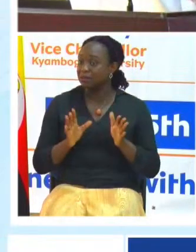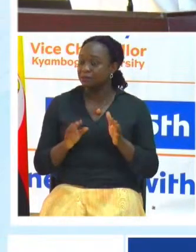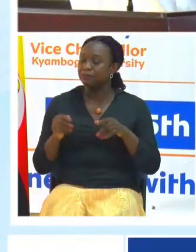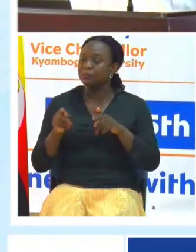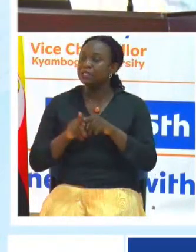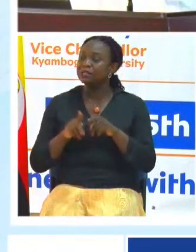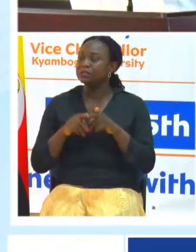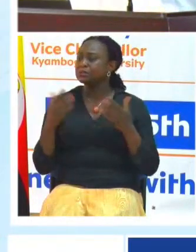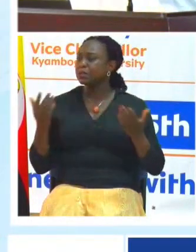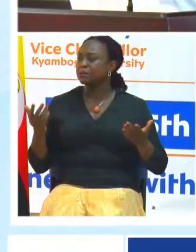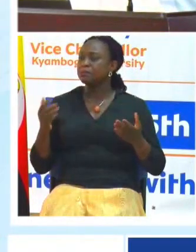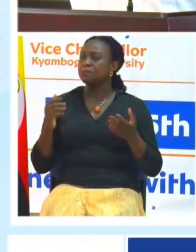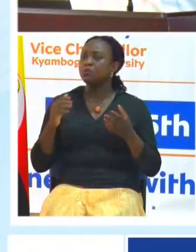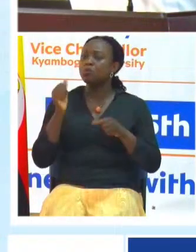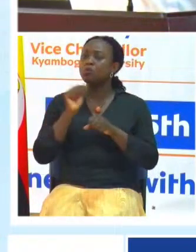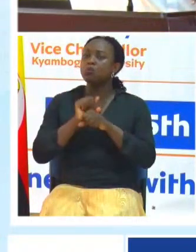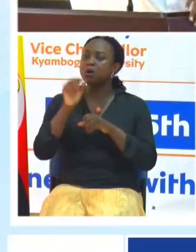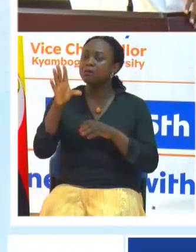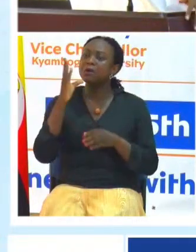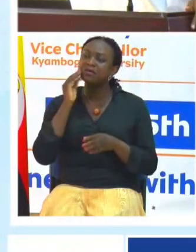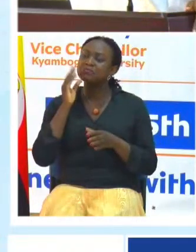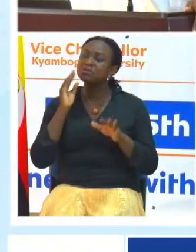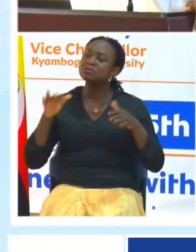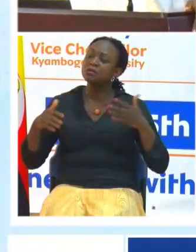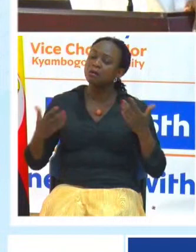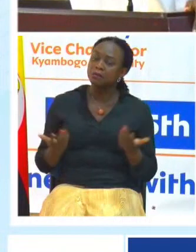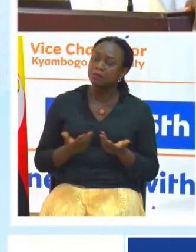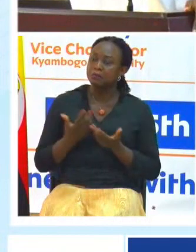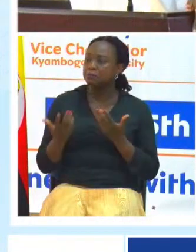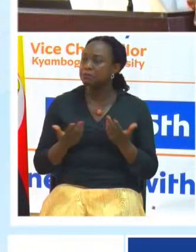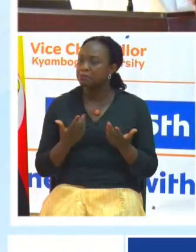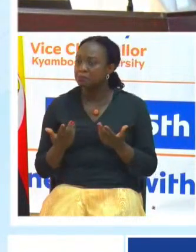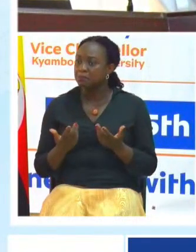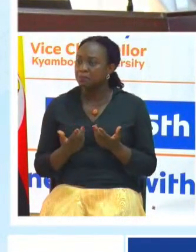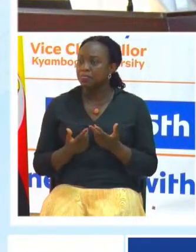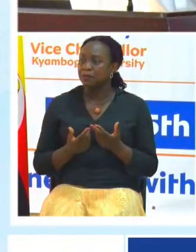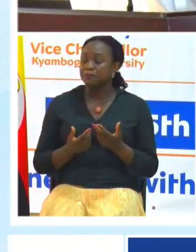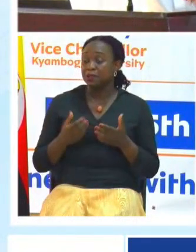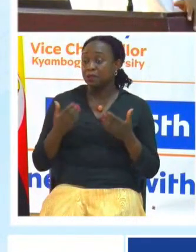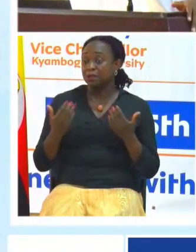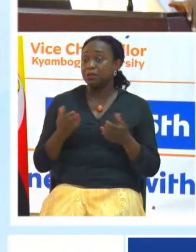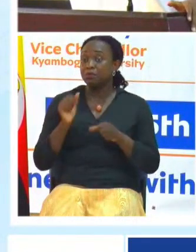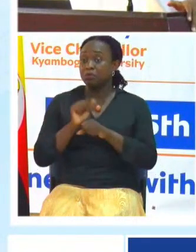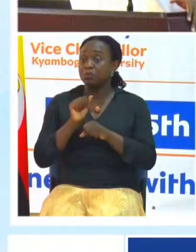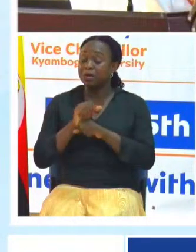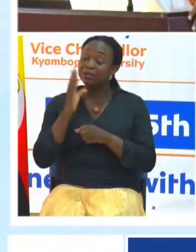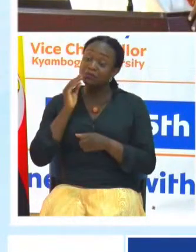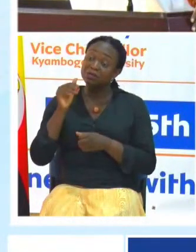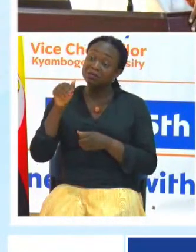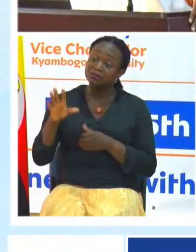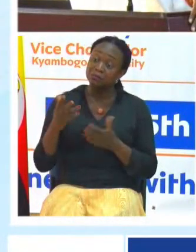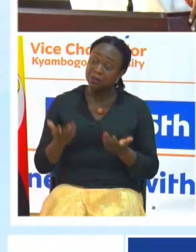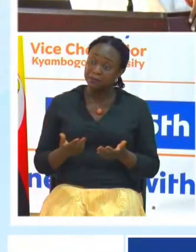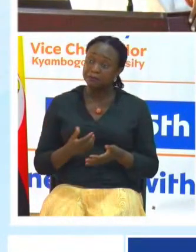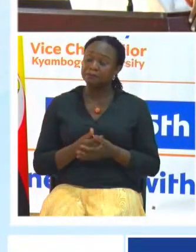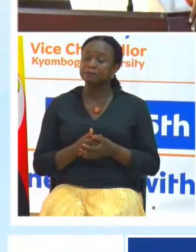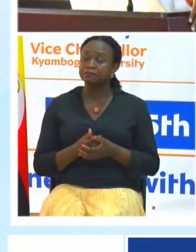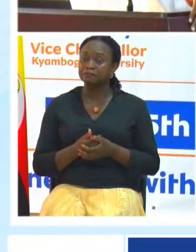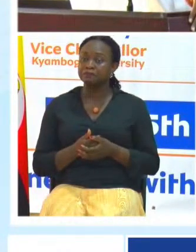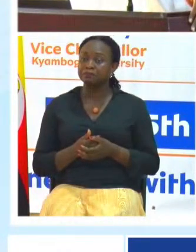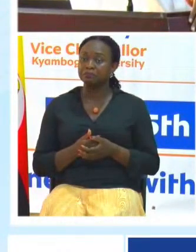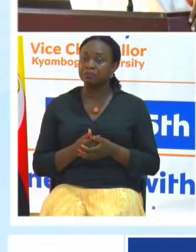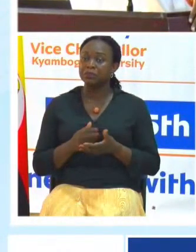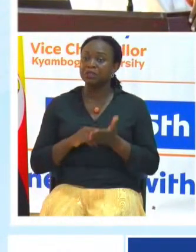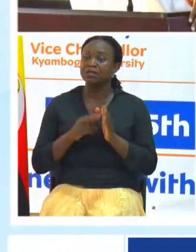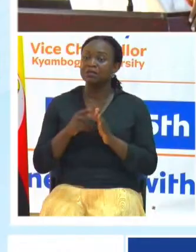look at your substantial working experience, or if you don't have work. And when I talk about working experience, I don't mean